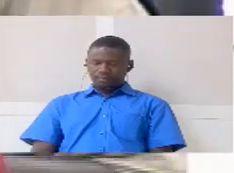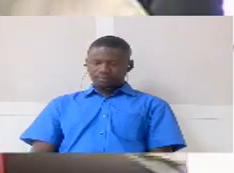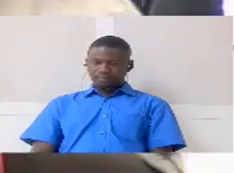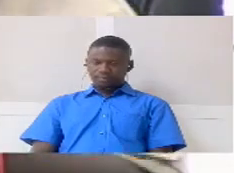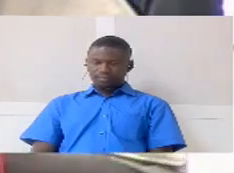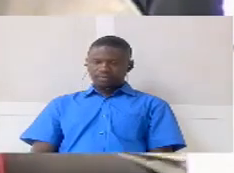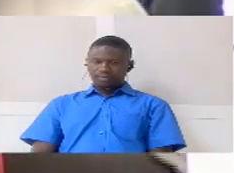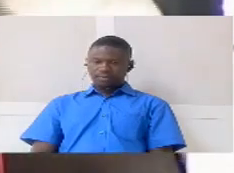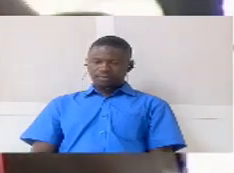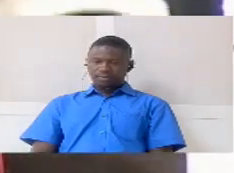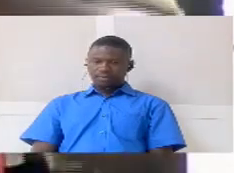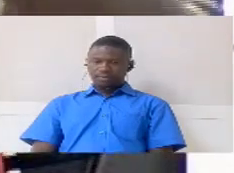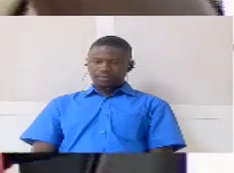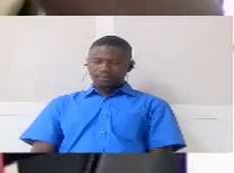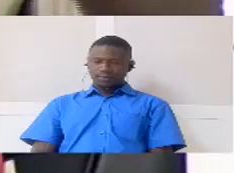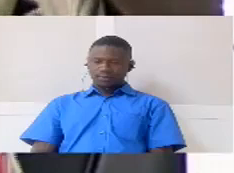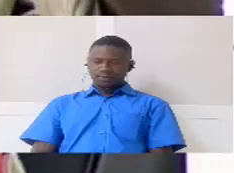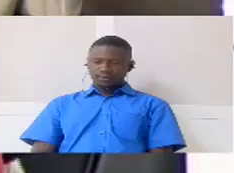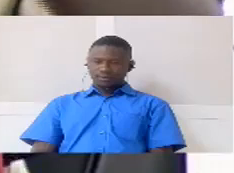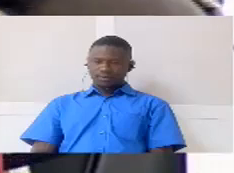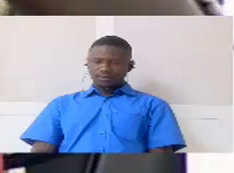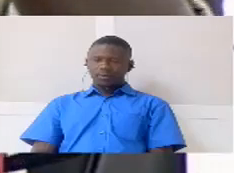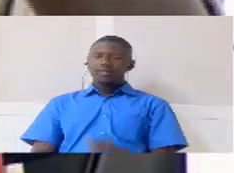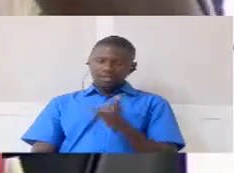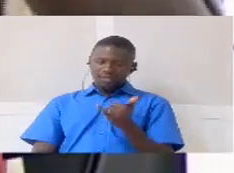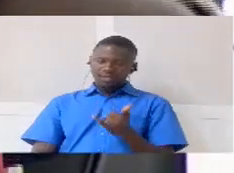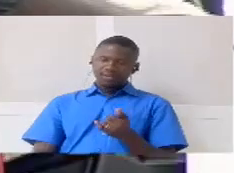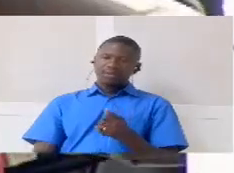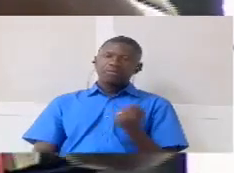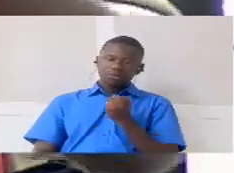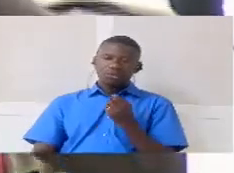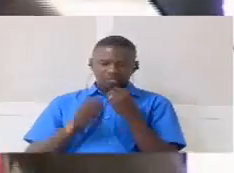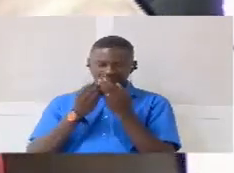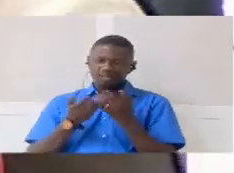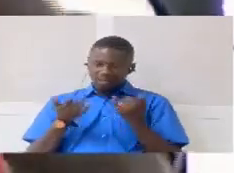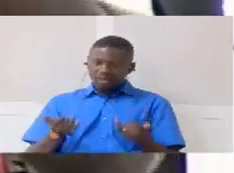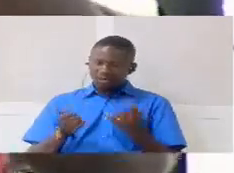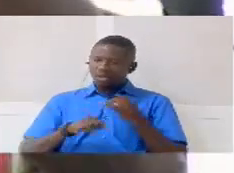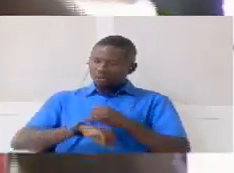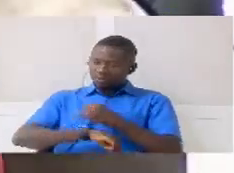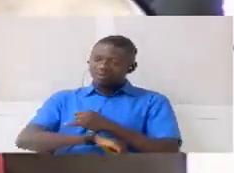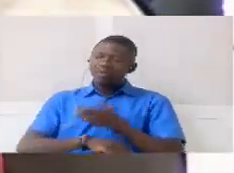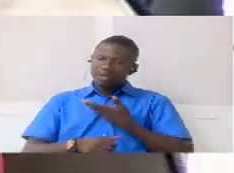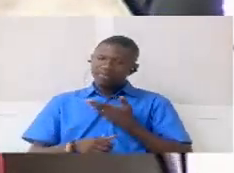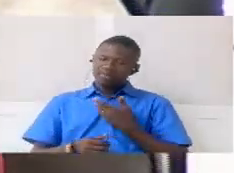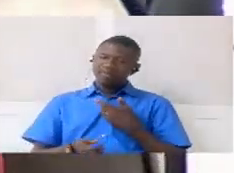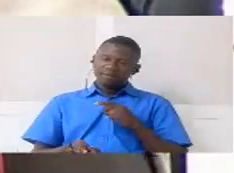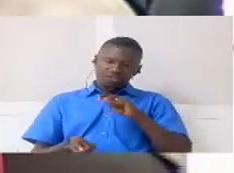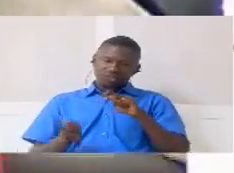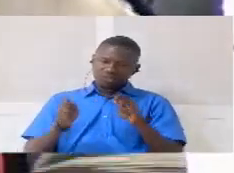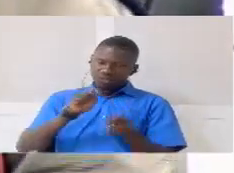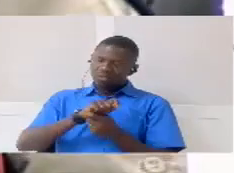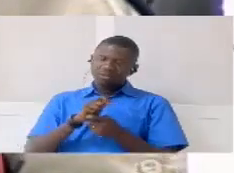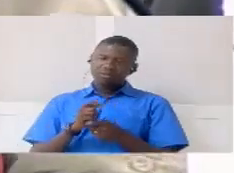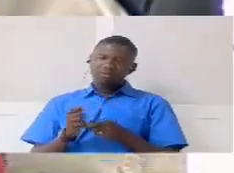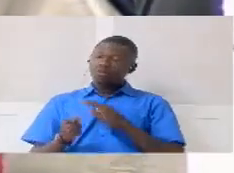ketale, improvement ketale. Wara hani prison among finalized follow. Wara hani ya yuruwa pekekane. Nga fengwa fenje miya alonko asekeno yuruwa di. Ndolbi kama